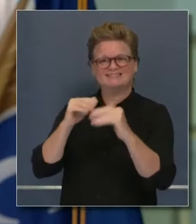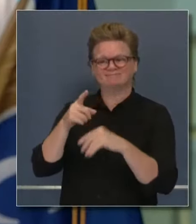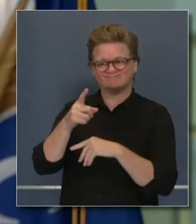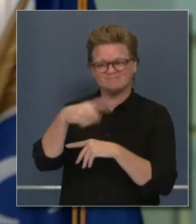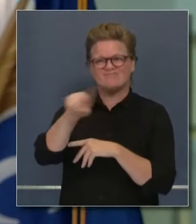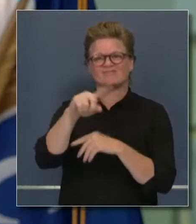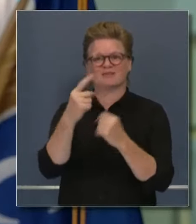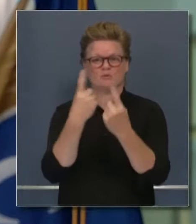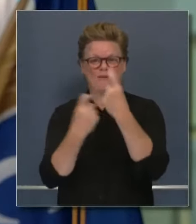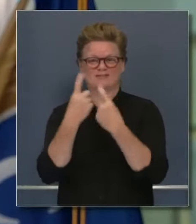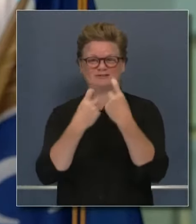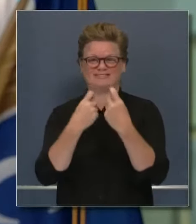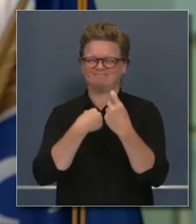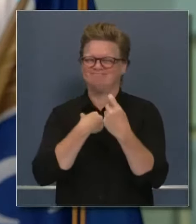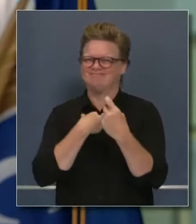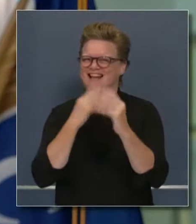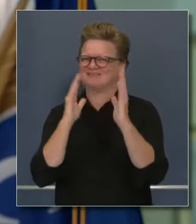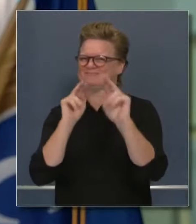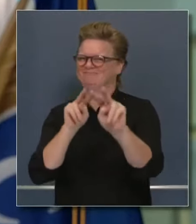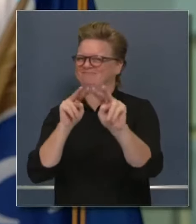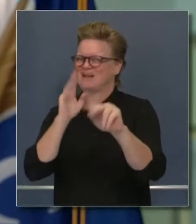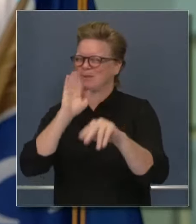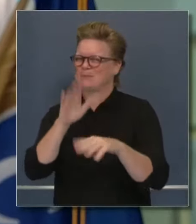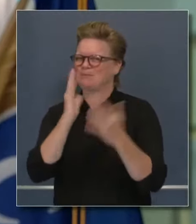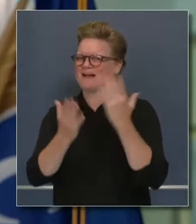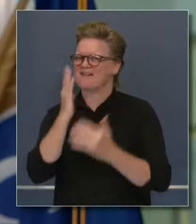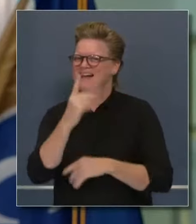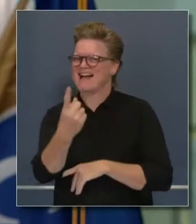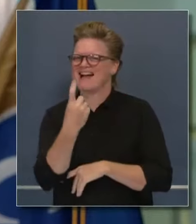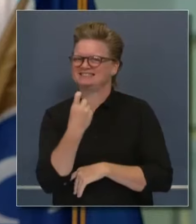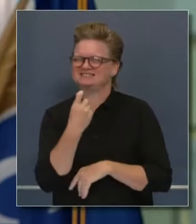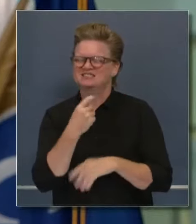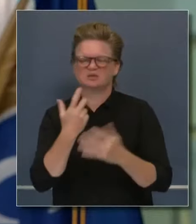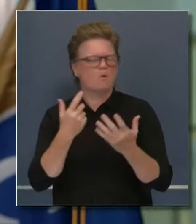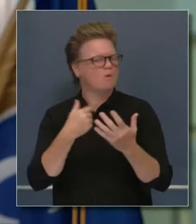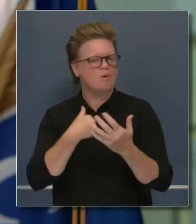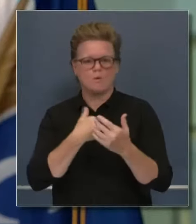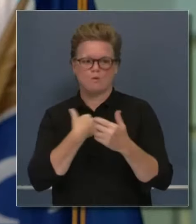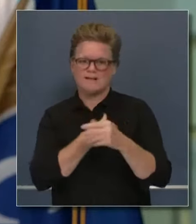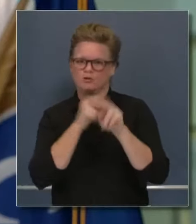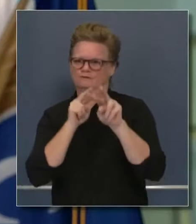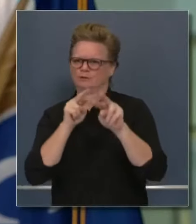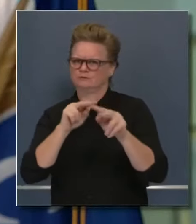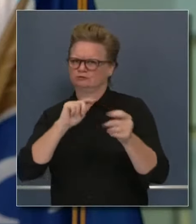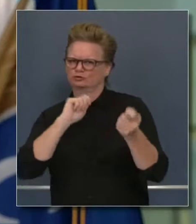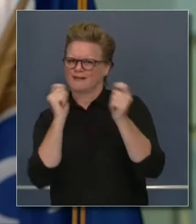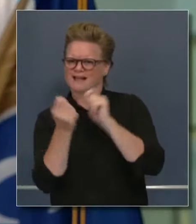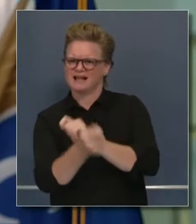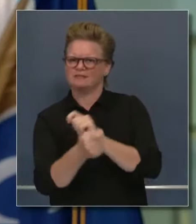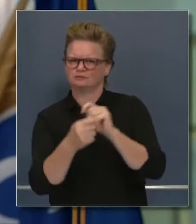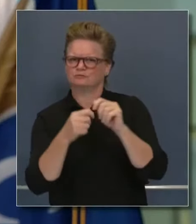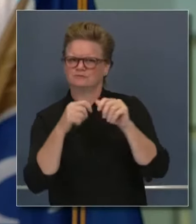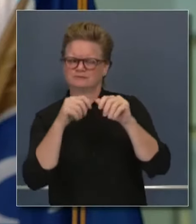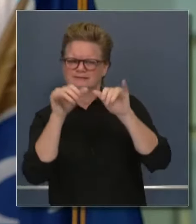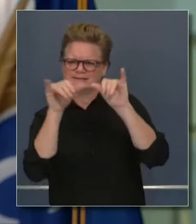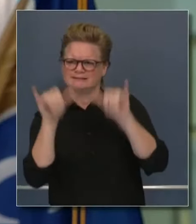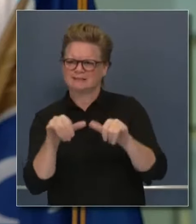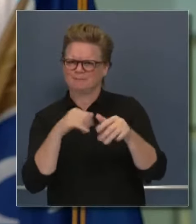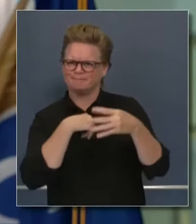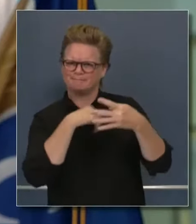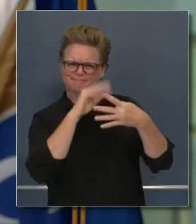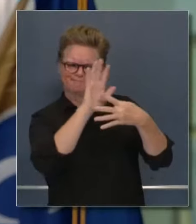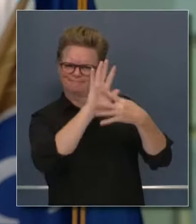for working with us and to the team here at the state for working with Marin to make sure that we have accurate and updated